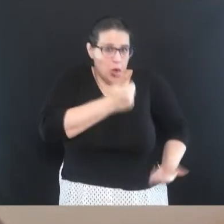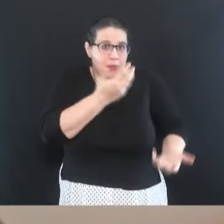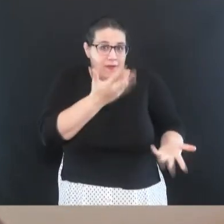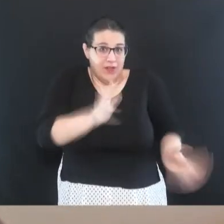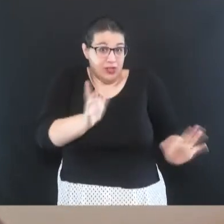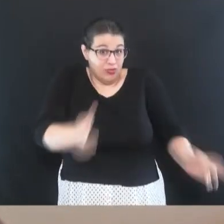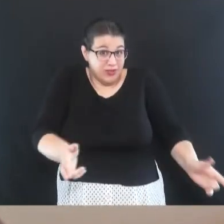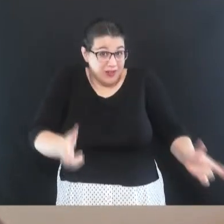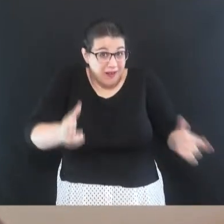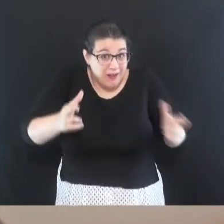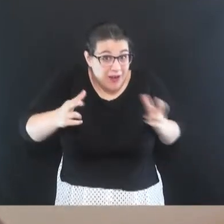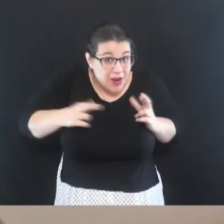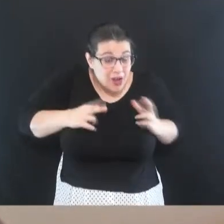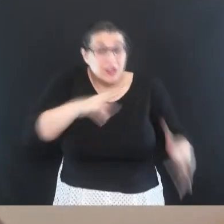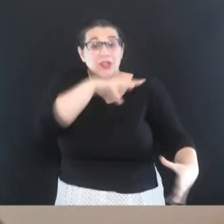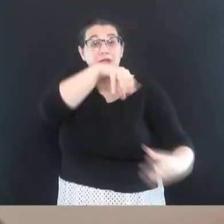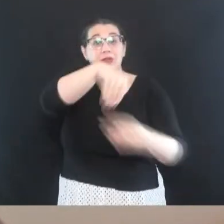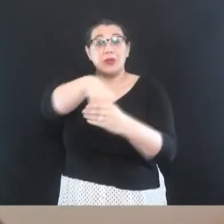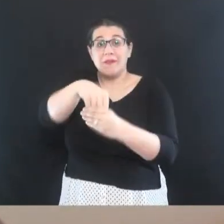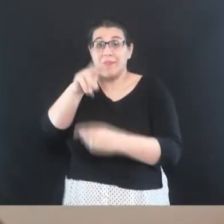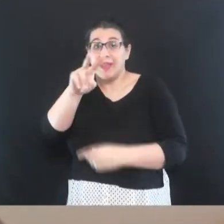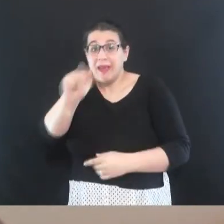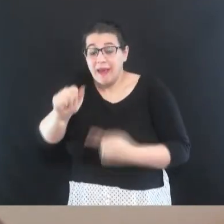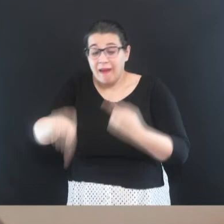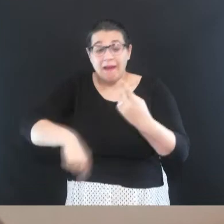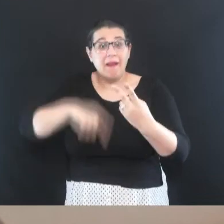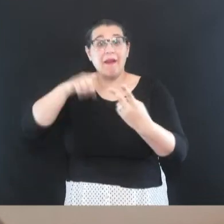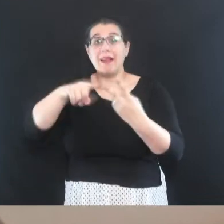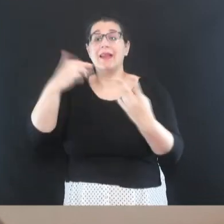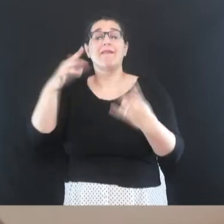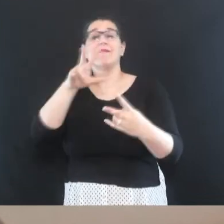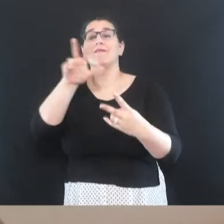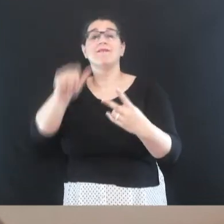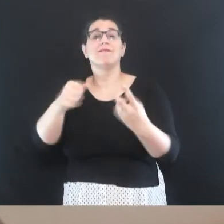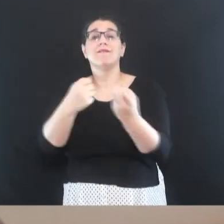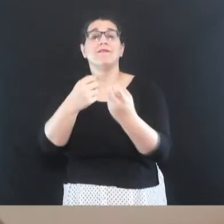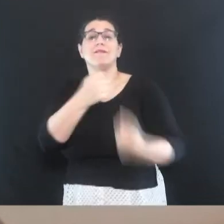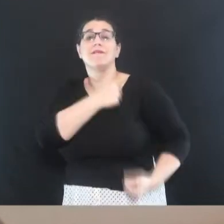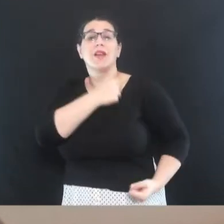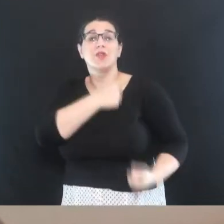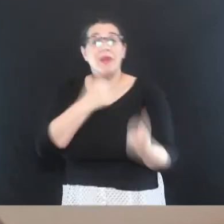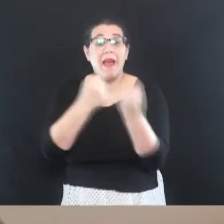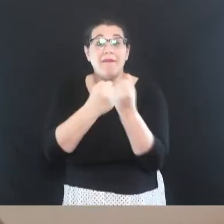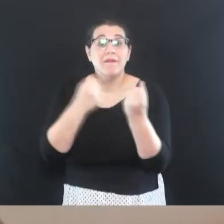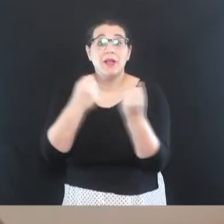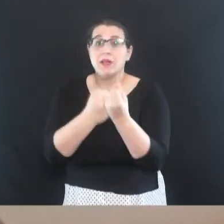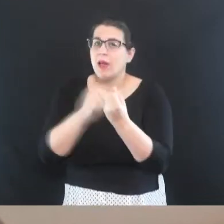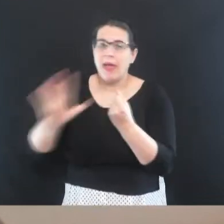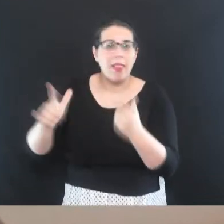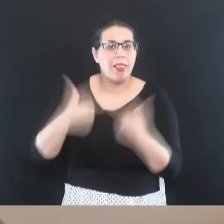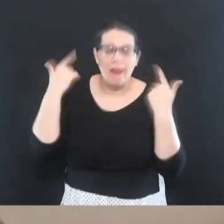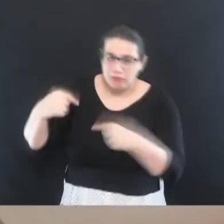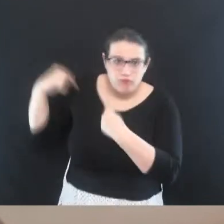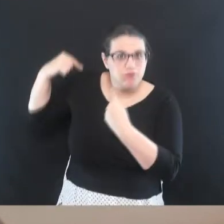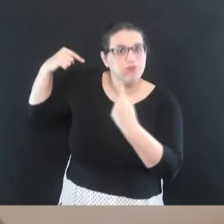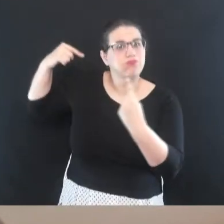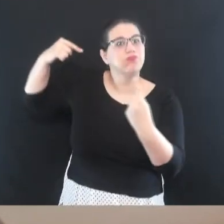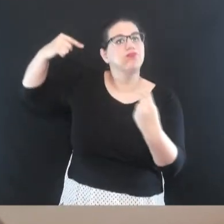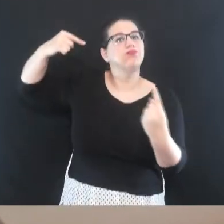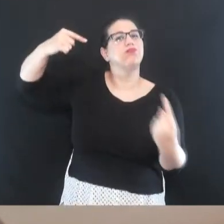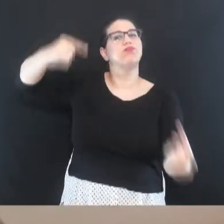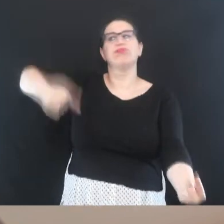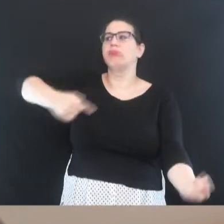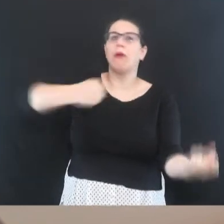became a part of the VA and a veterans advocate for all of his life, and all he's done for our Gold Star